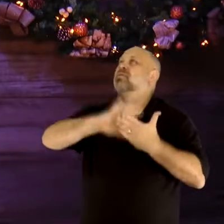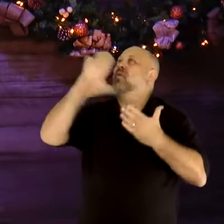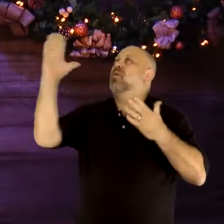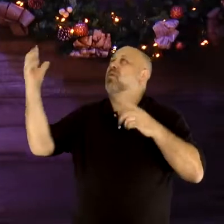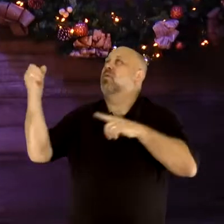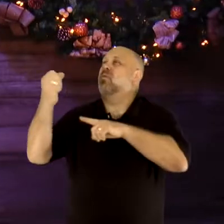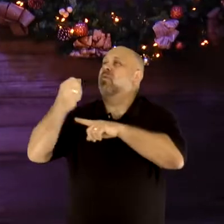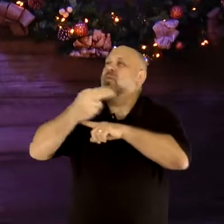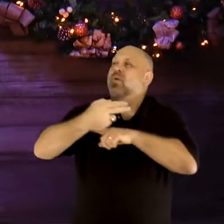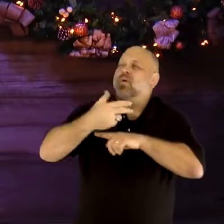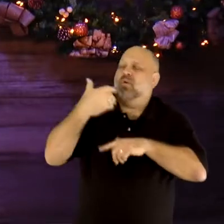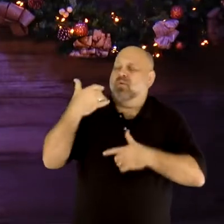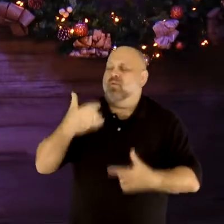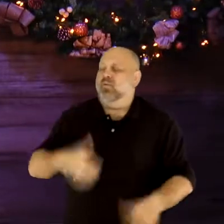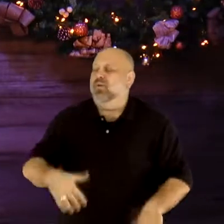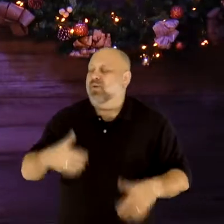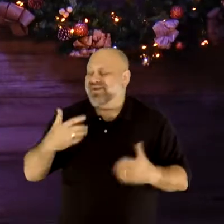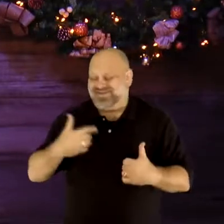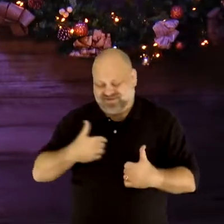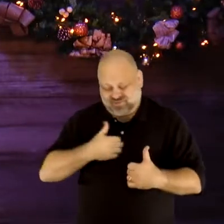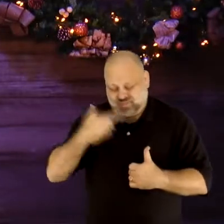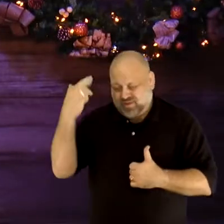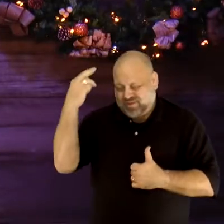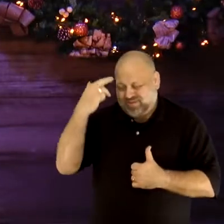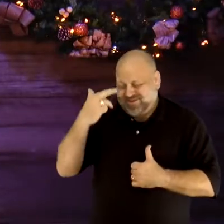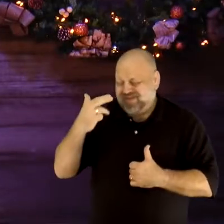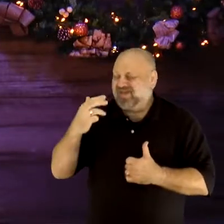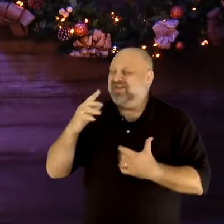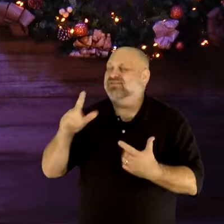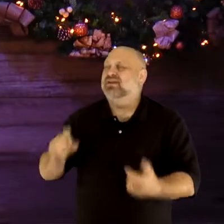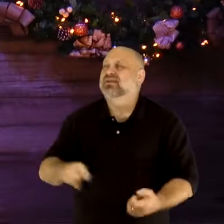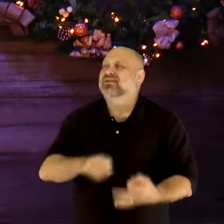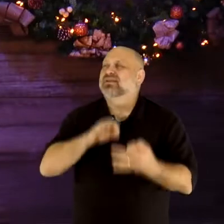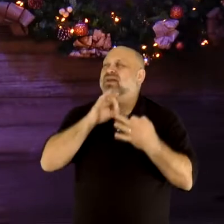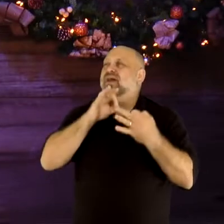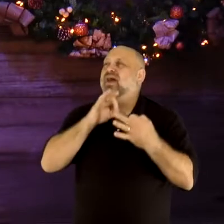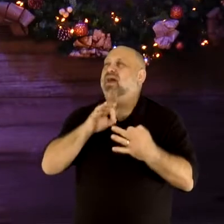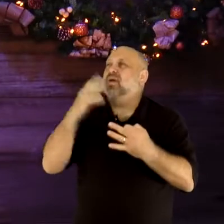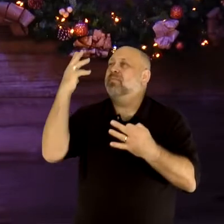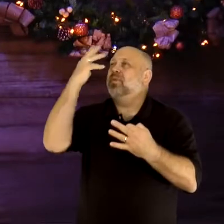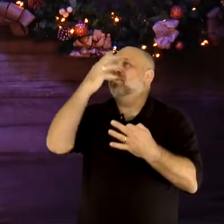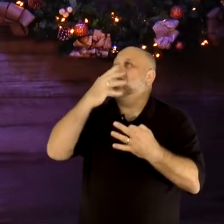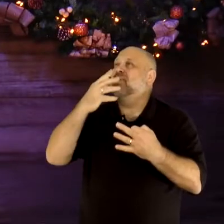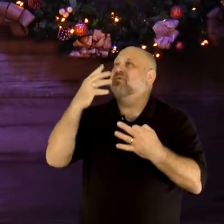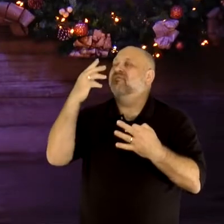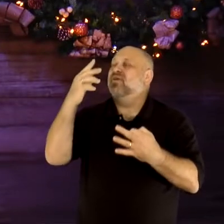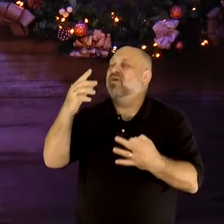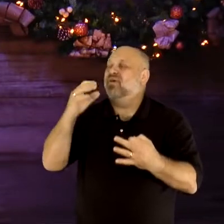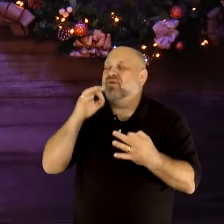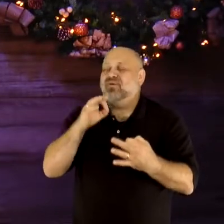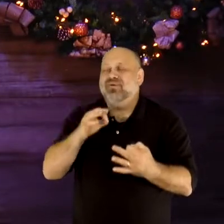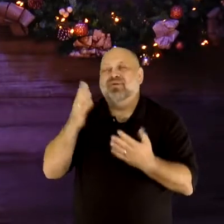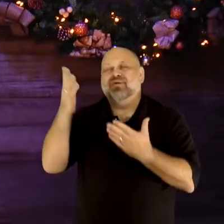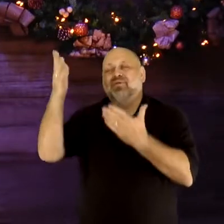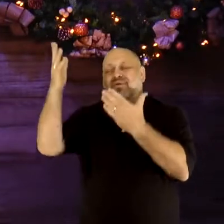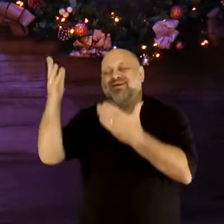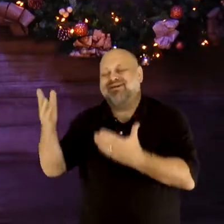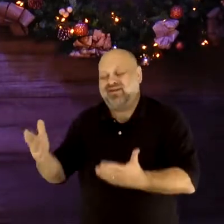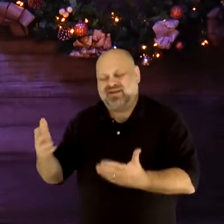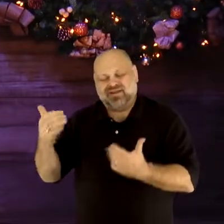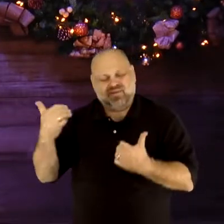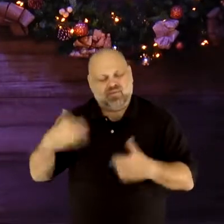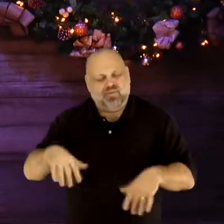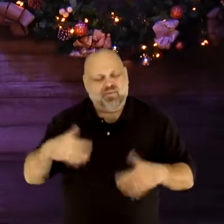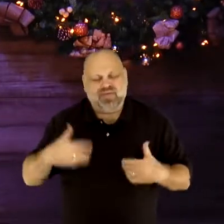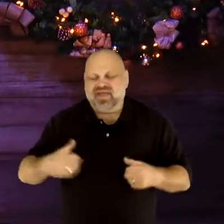by glory, and I realize just how for You are